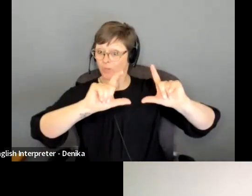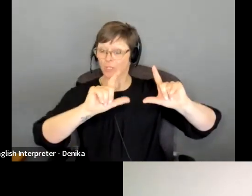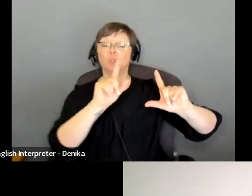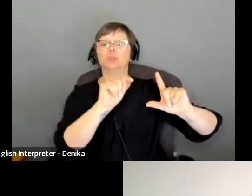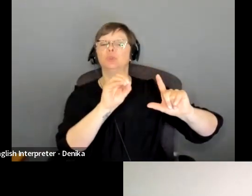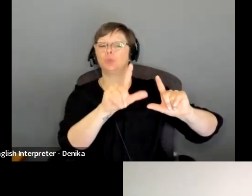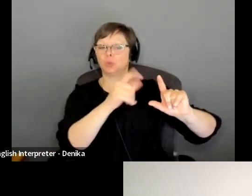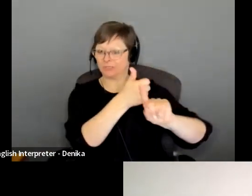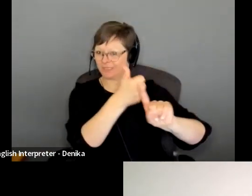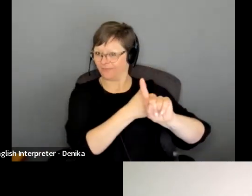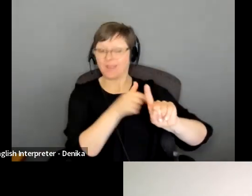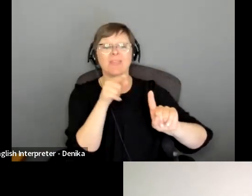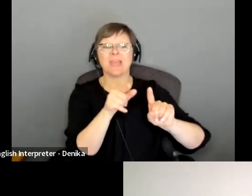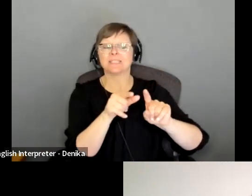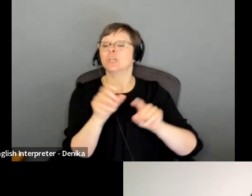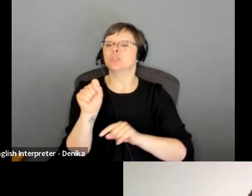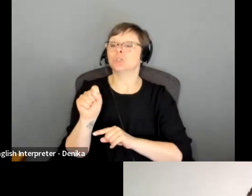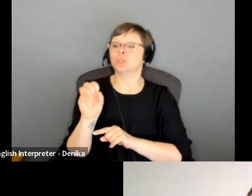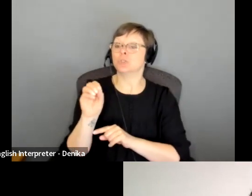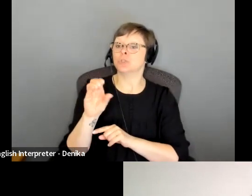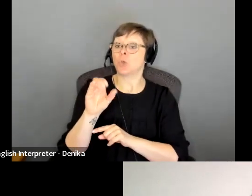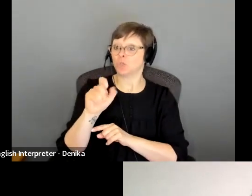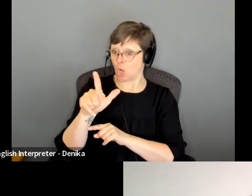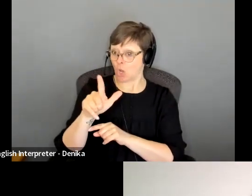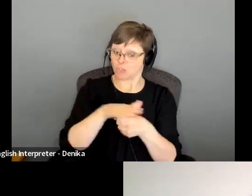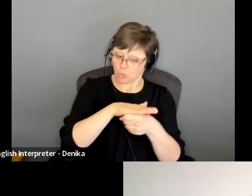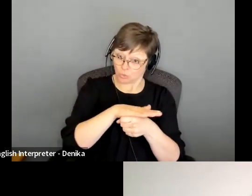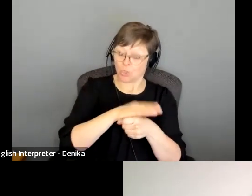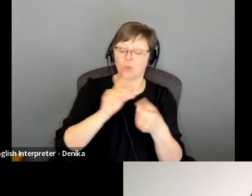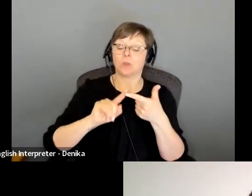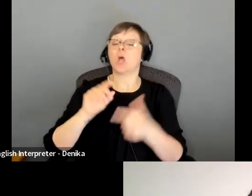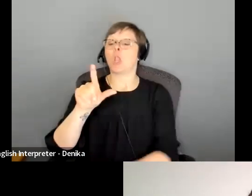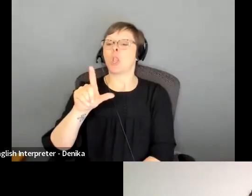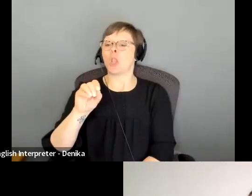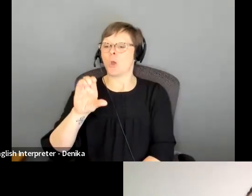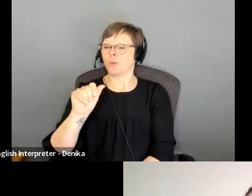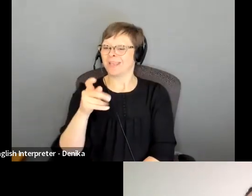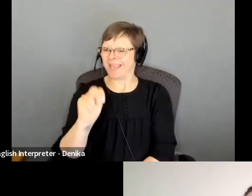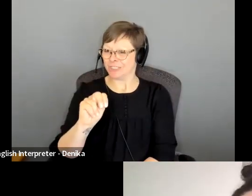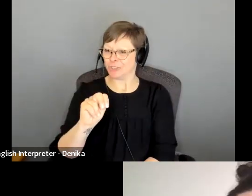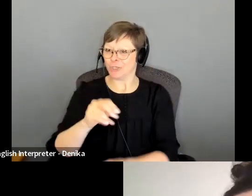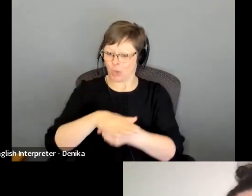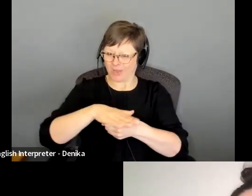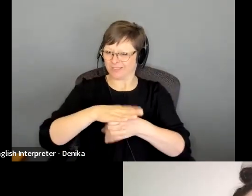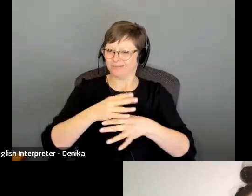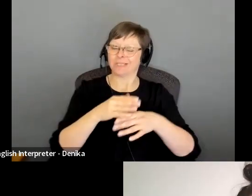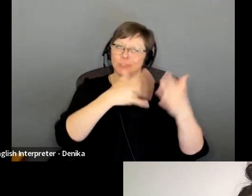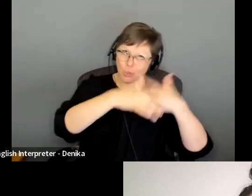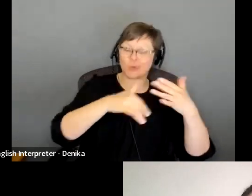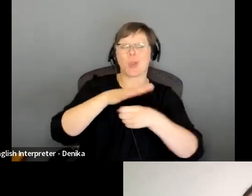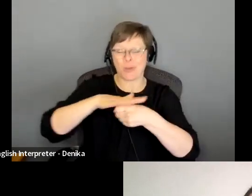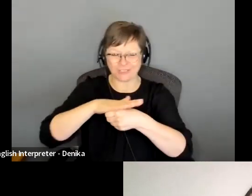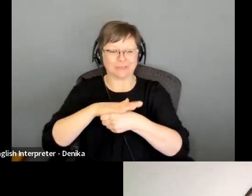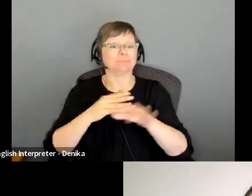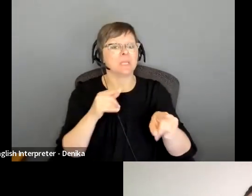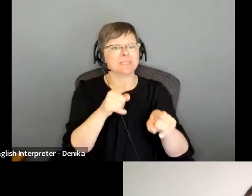represents something called social location. There are social lines that have been constructed in the fabric of society to